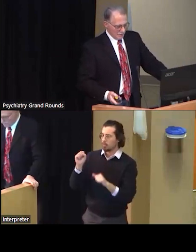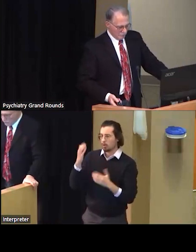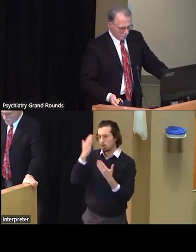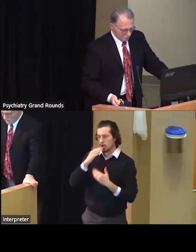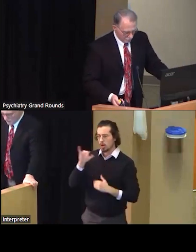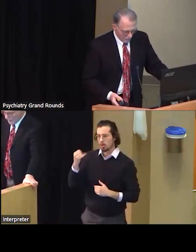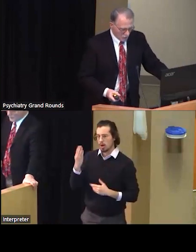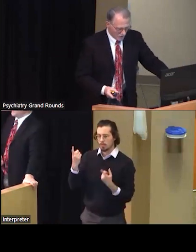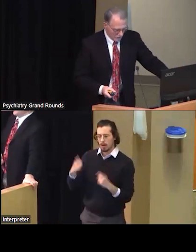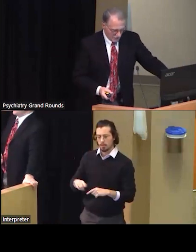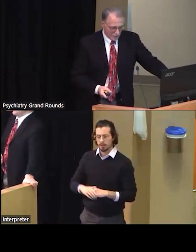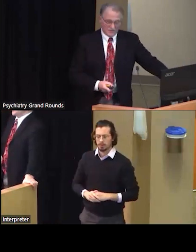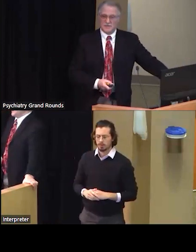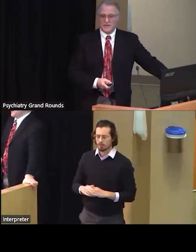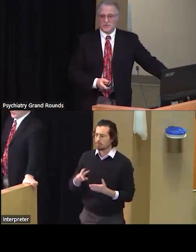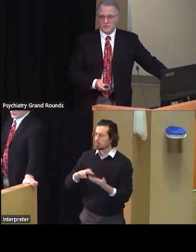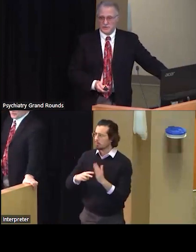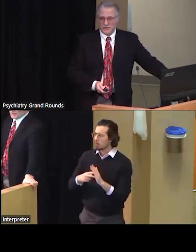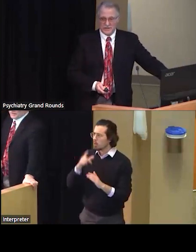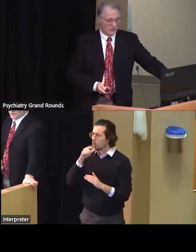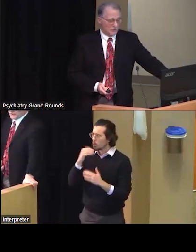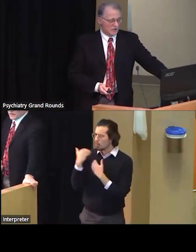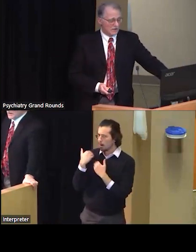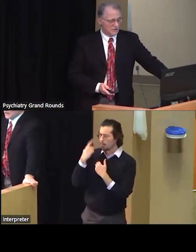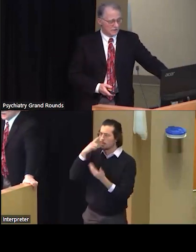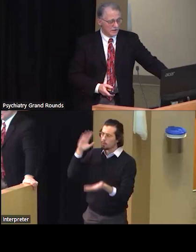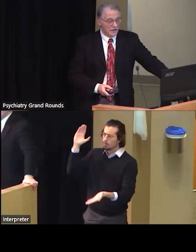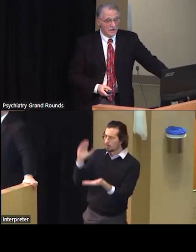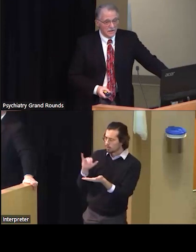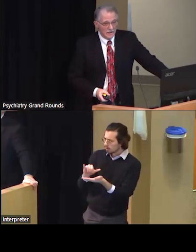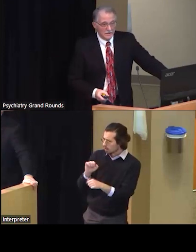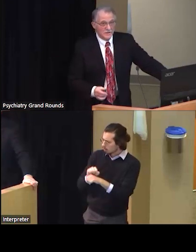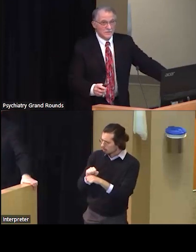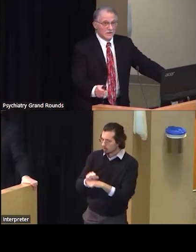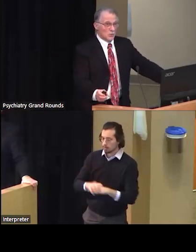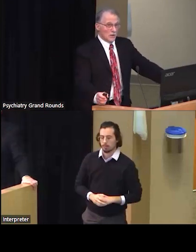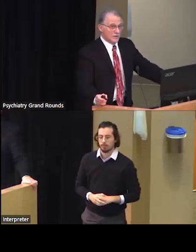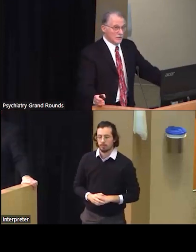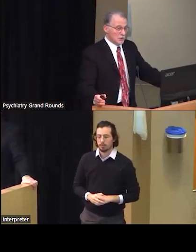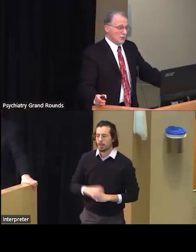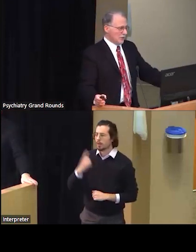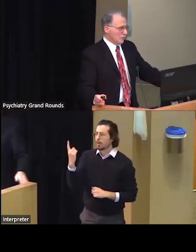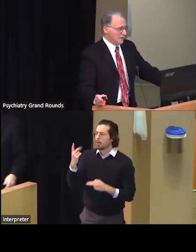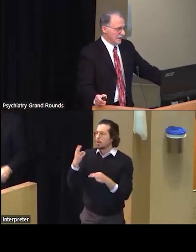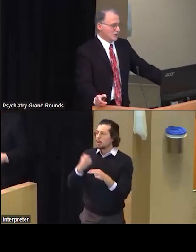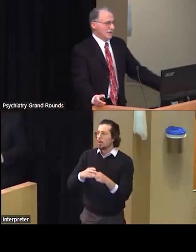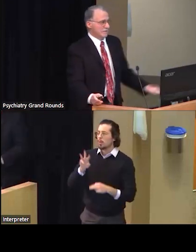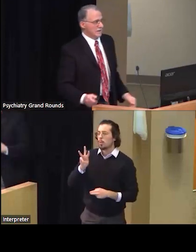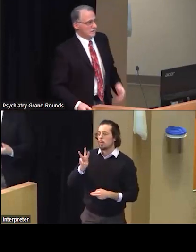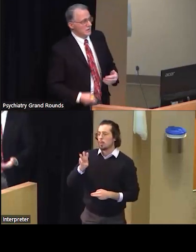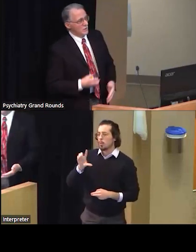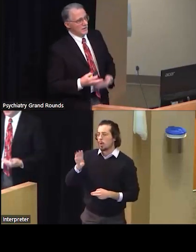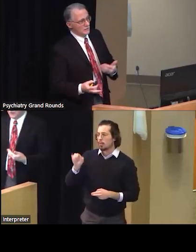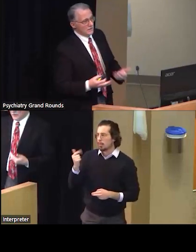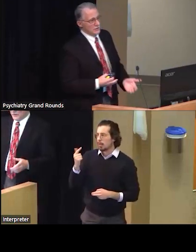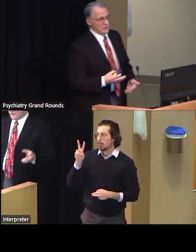great, whose job is it to engineer its reduction should be considered. And something called Wellbeing 2.0 by Tate Shanafelt,